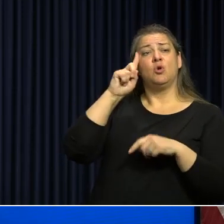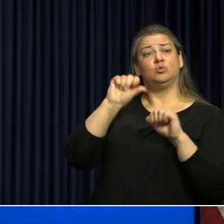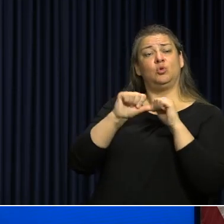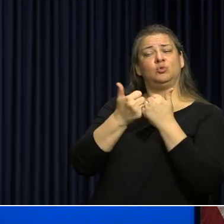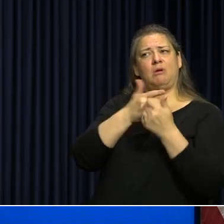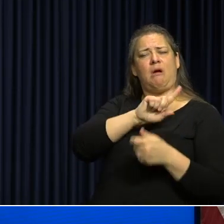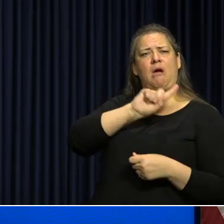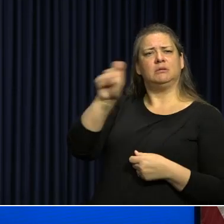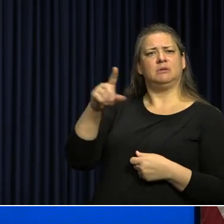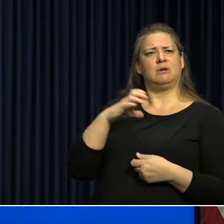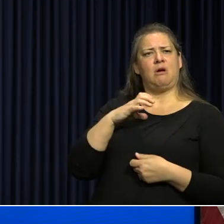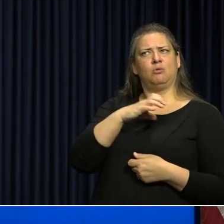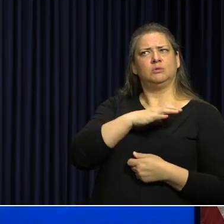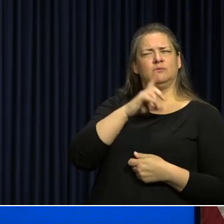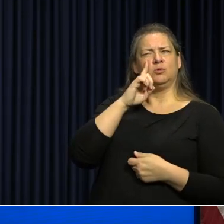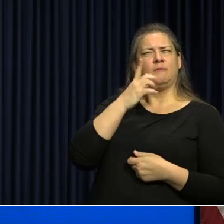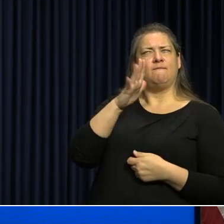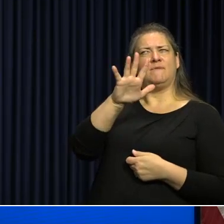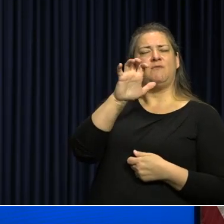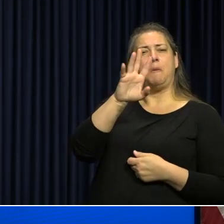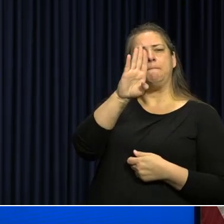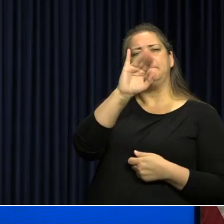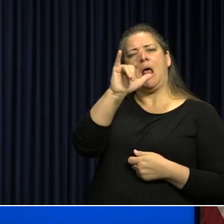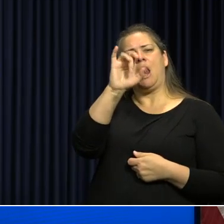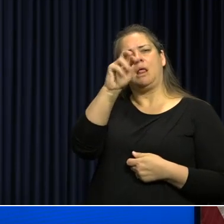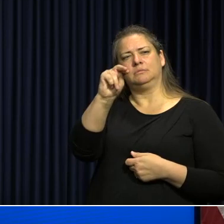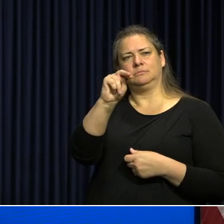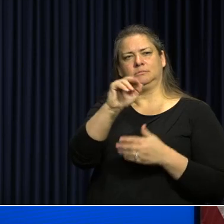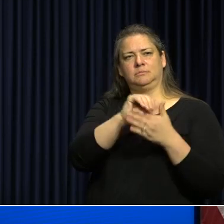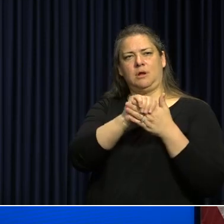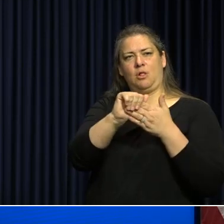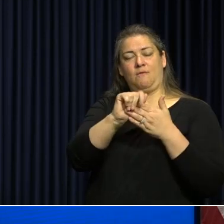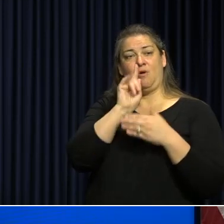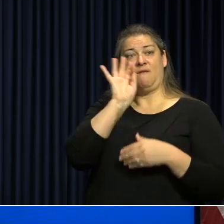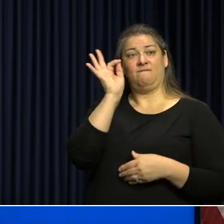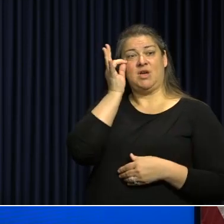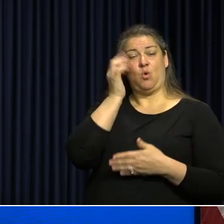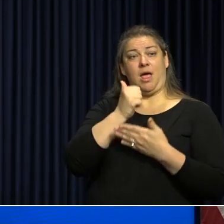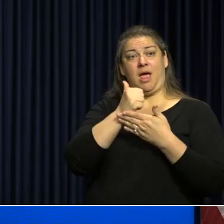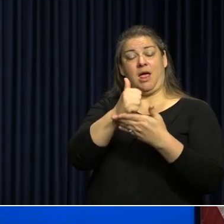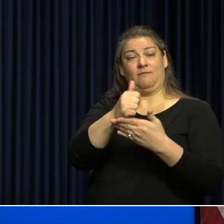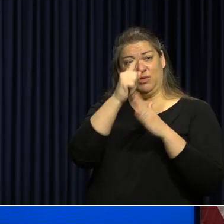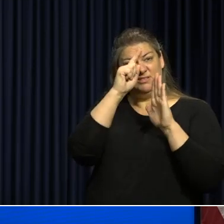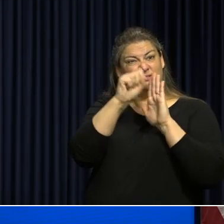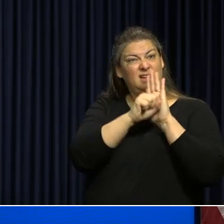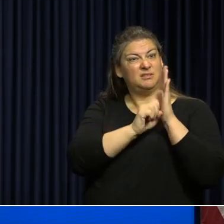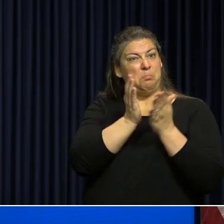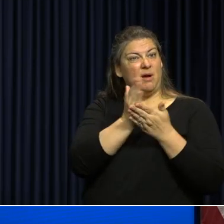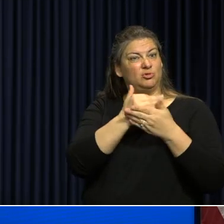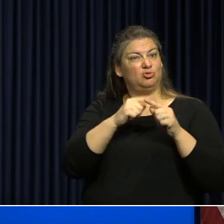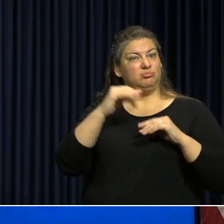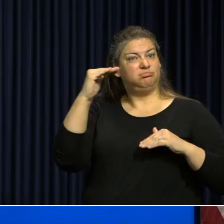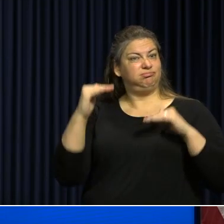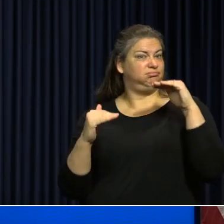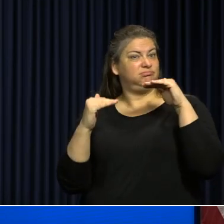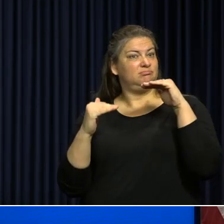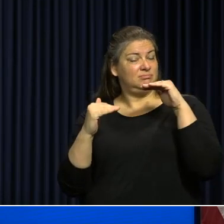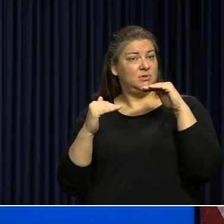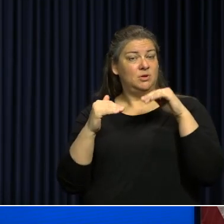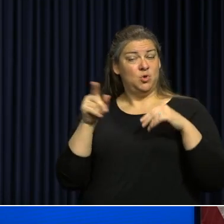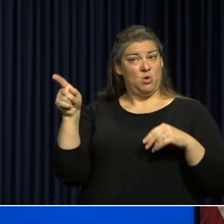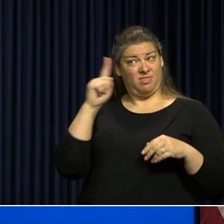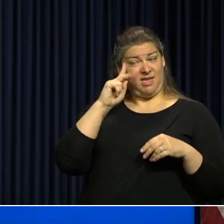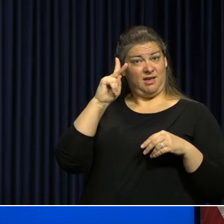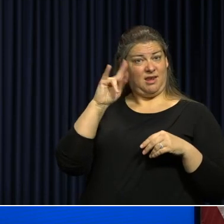Congress for, I believe, $500 billion in federal aid for states to help stabilize their budgets. How much do you think Kentucky